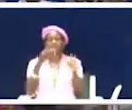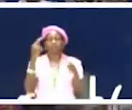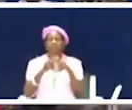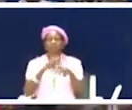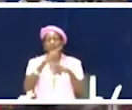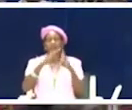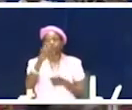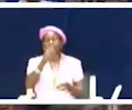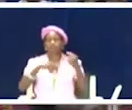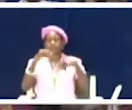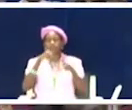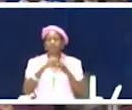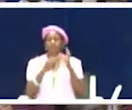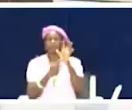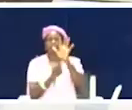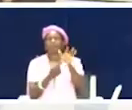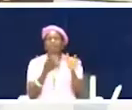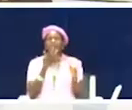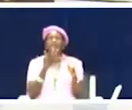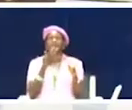When they come in, show them favor.